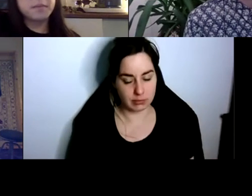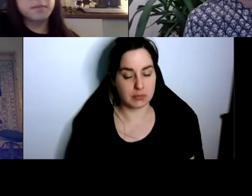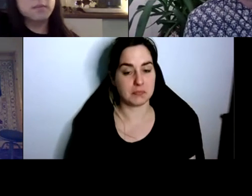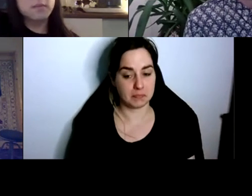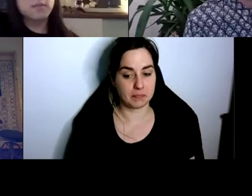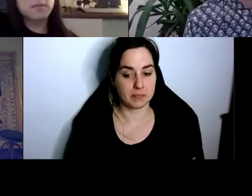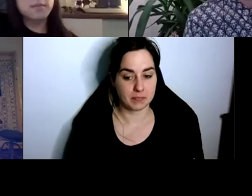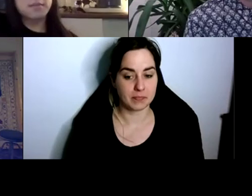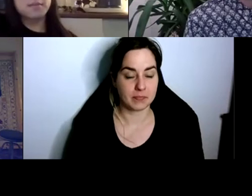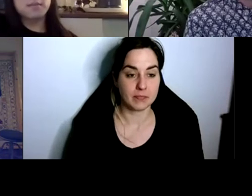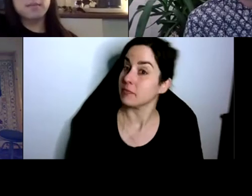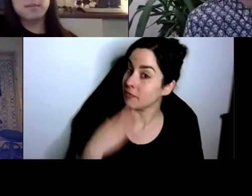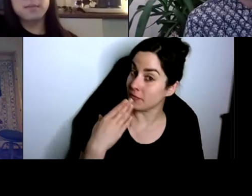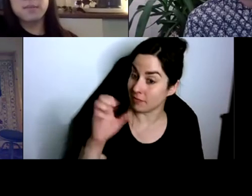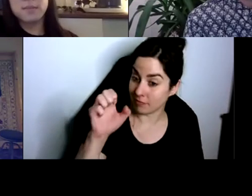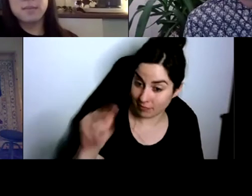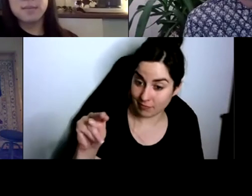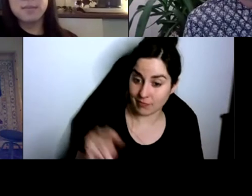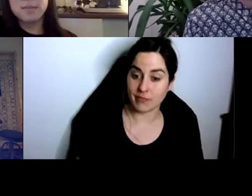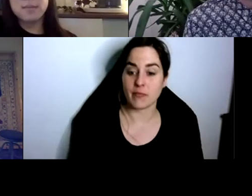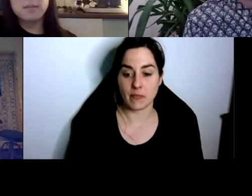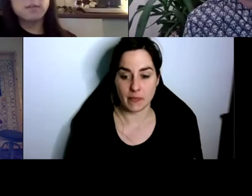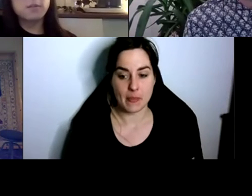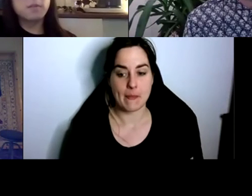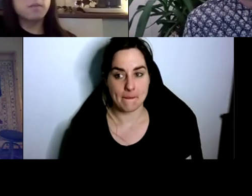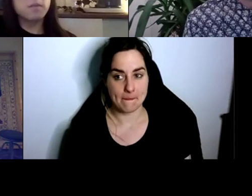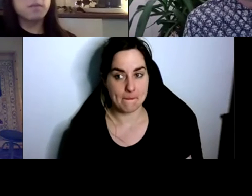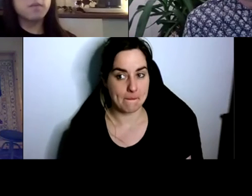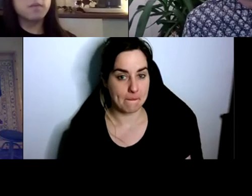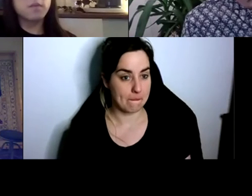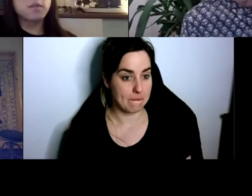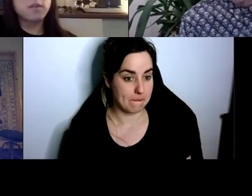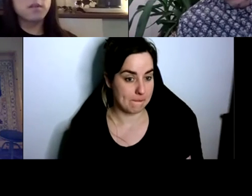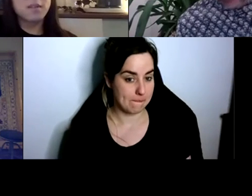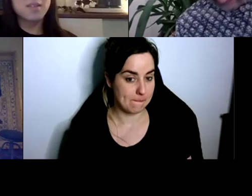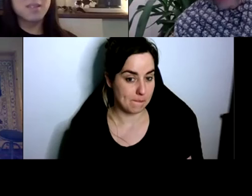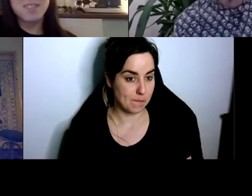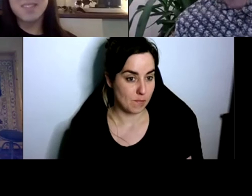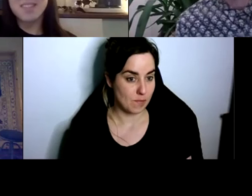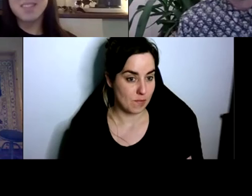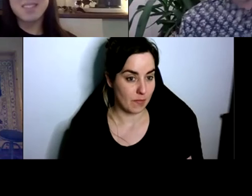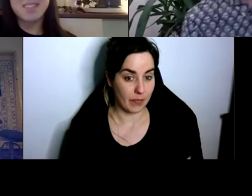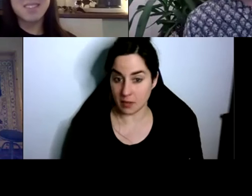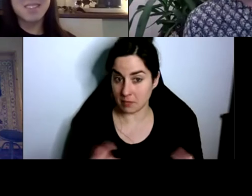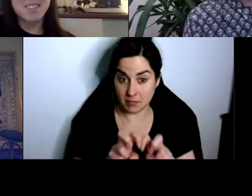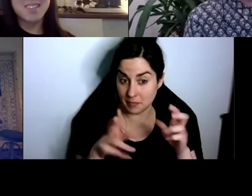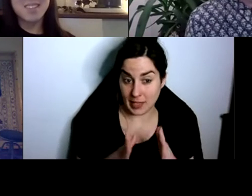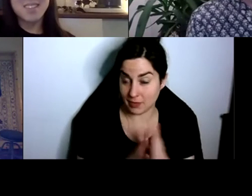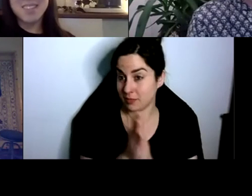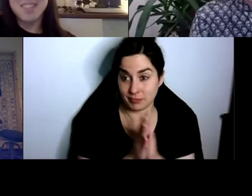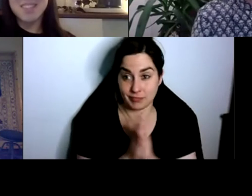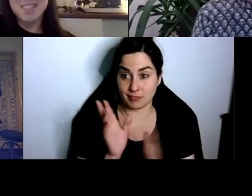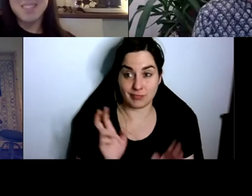Thank you for that, Sean. I'm thinking like our panelists are motivated to jump in, so feel